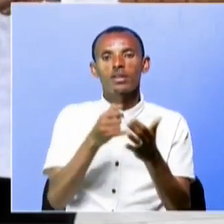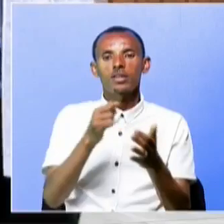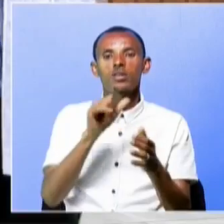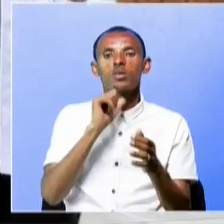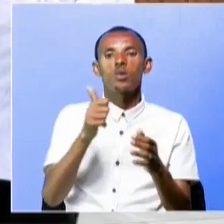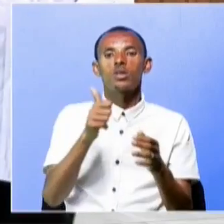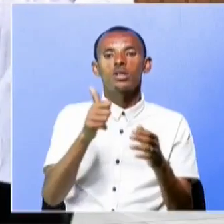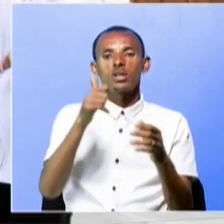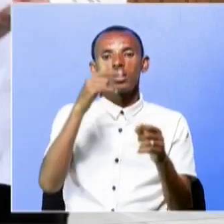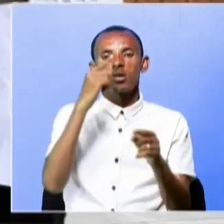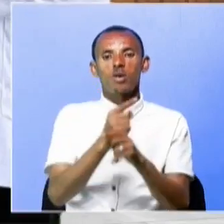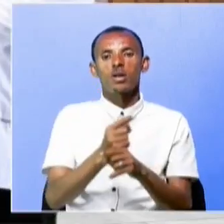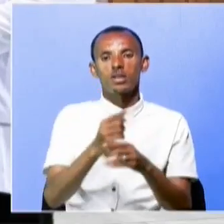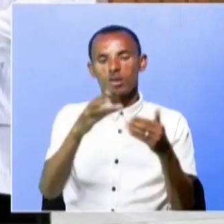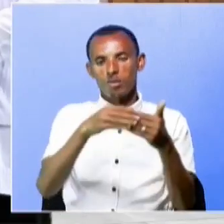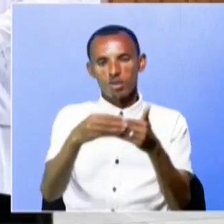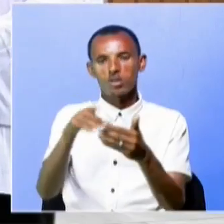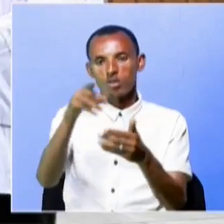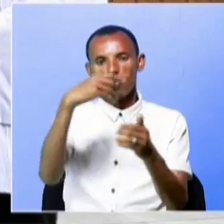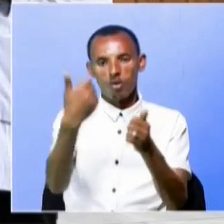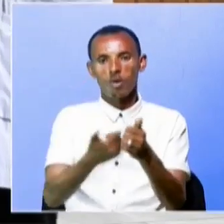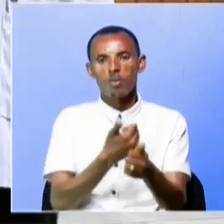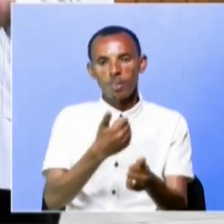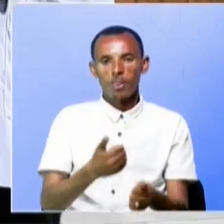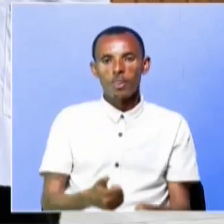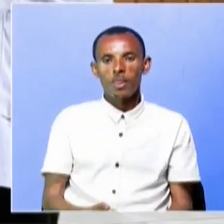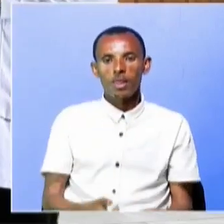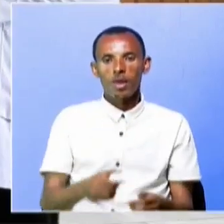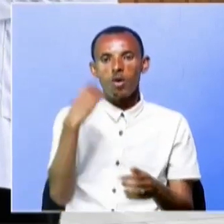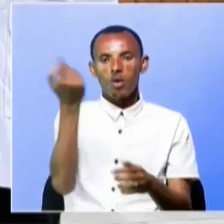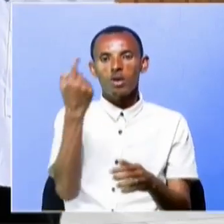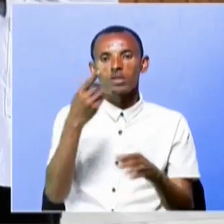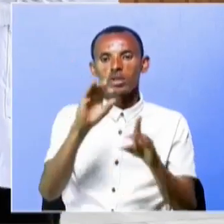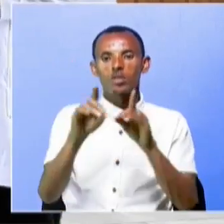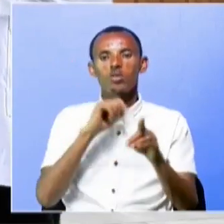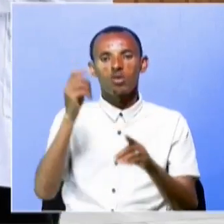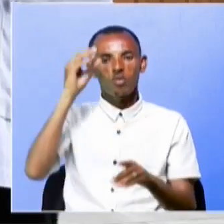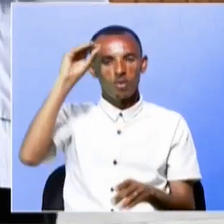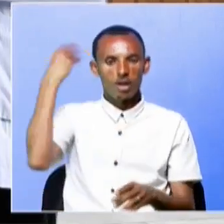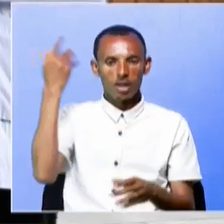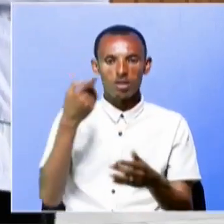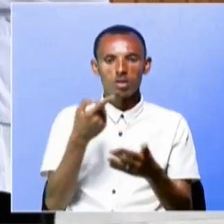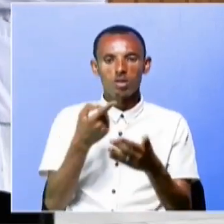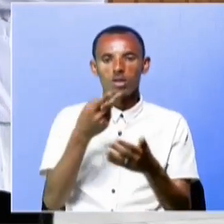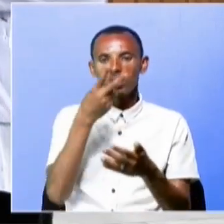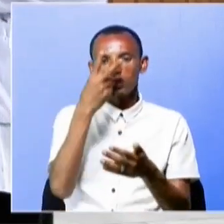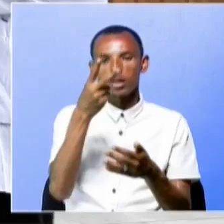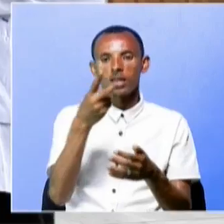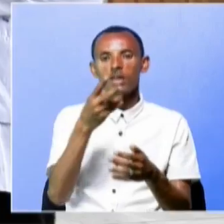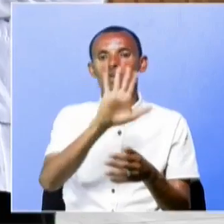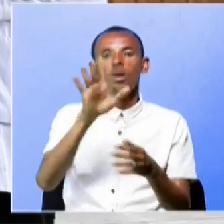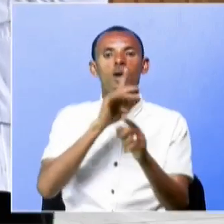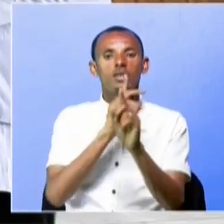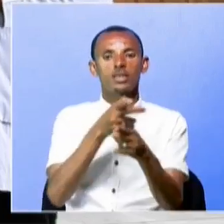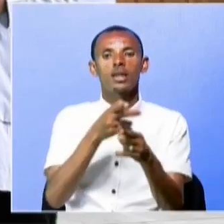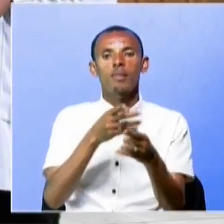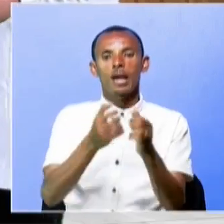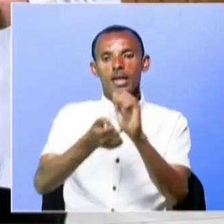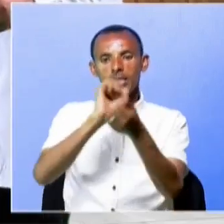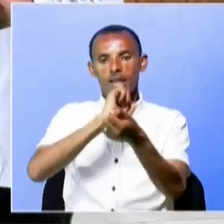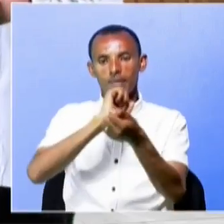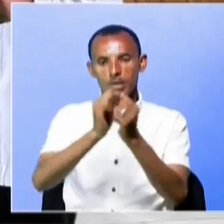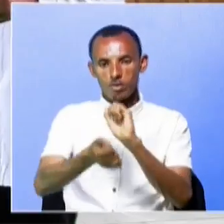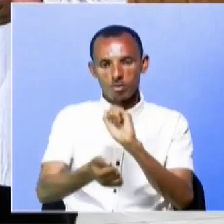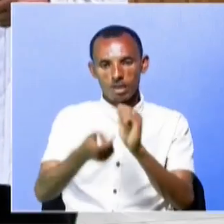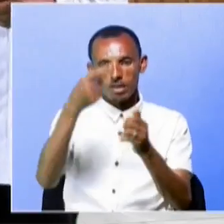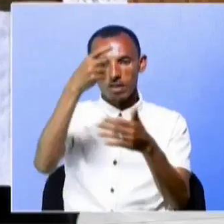wrong on the procedure that you followed, right? Always don't forget to check your answer by substituting